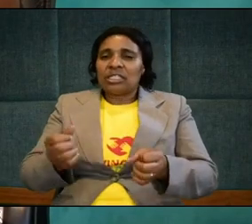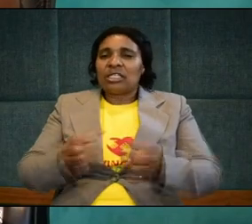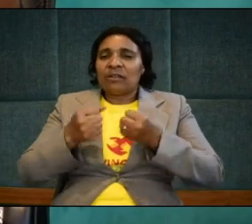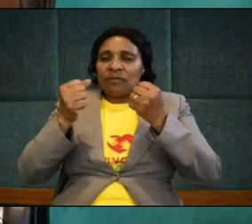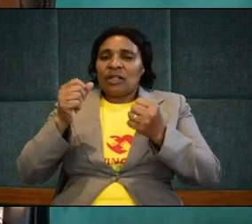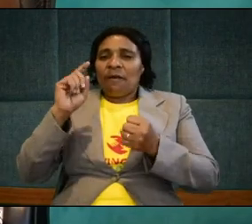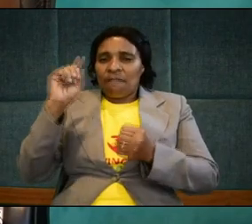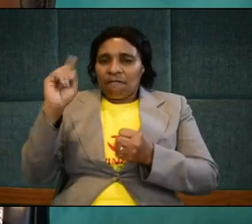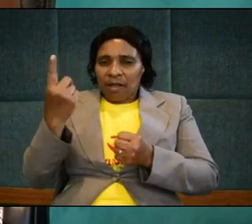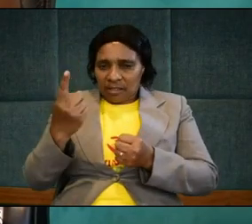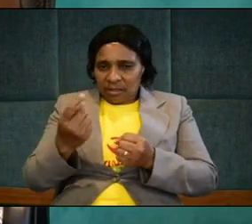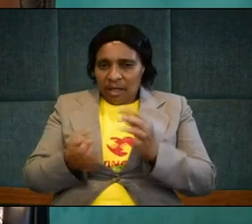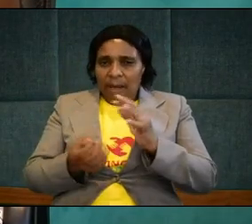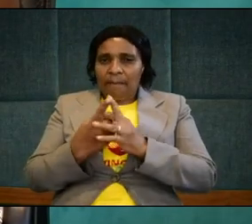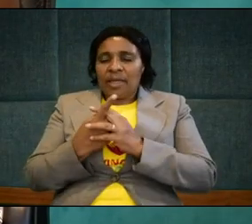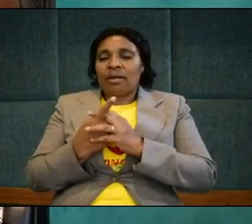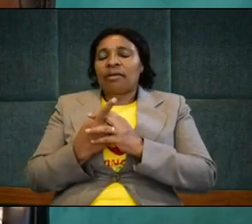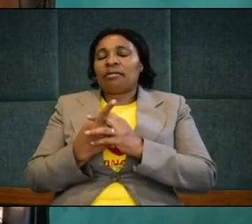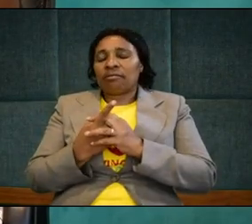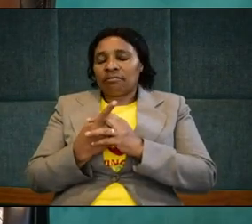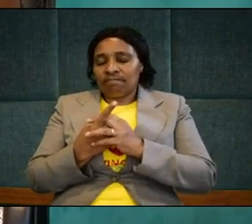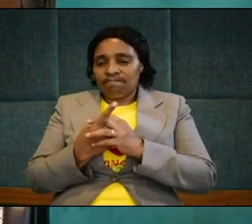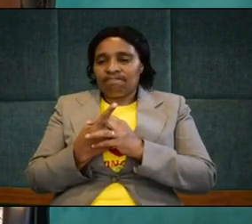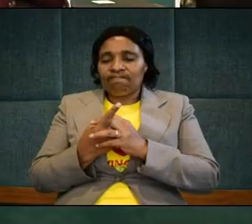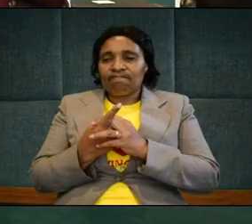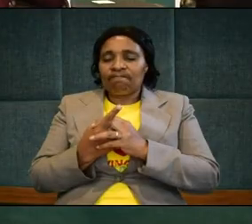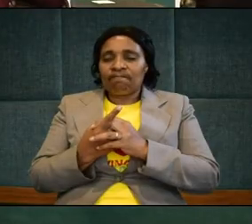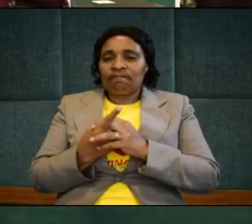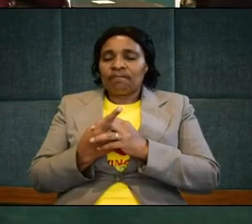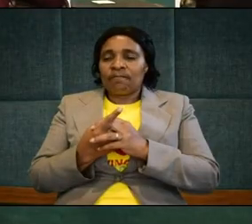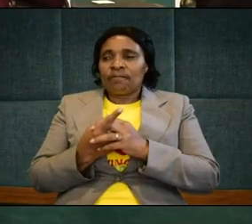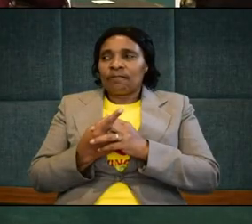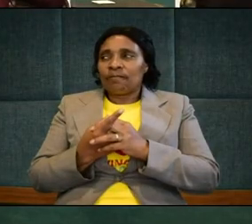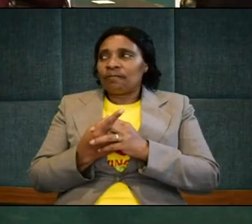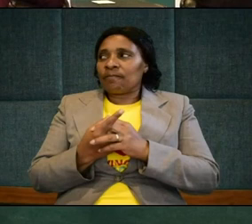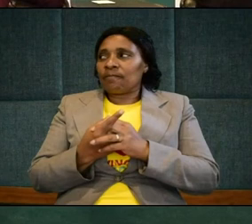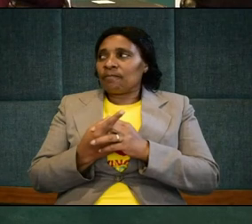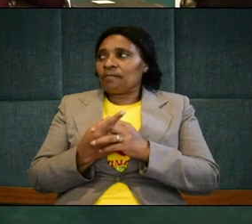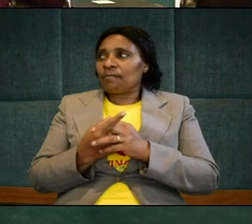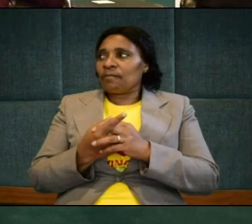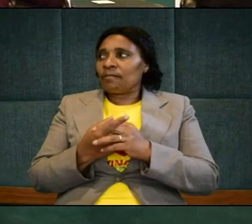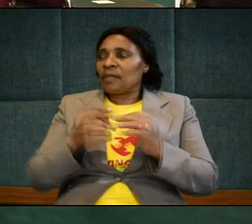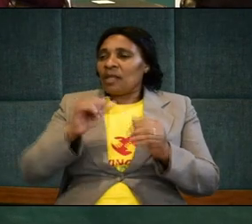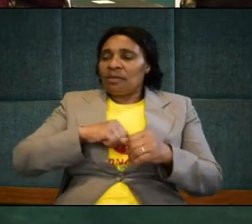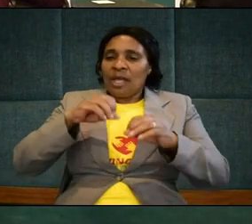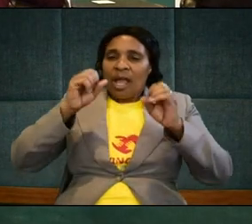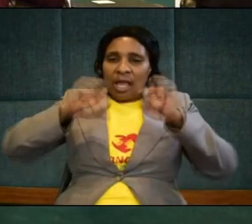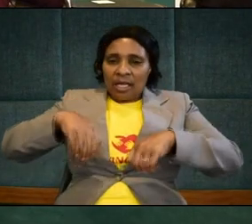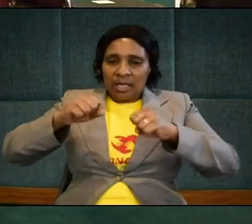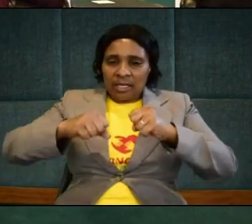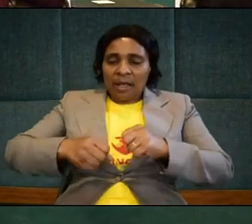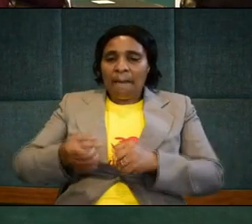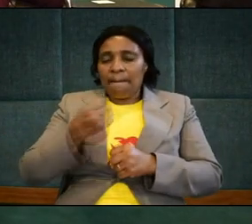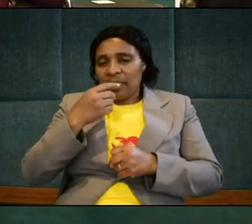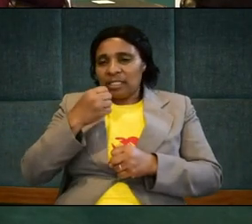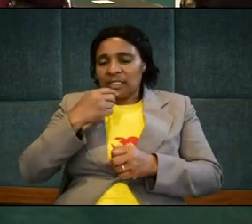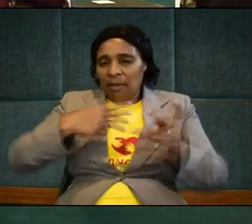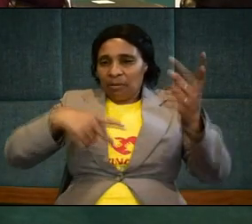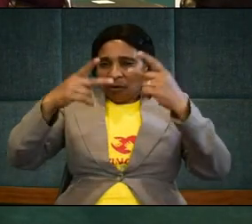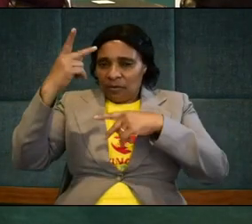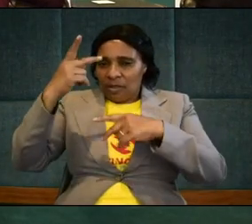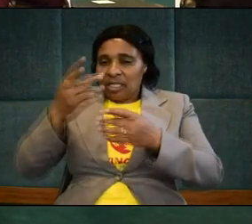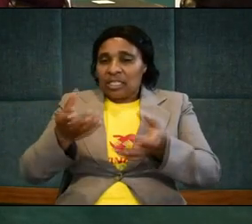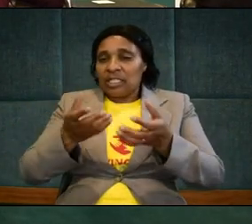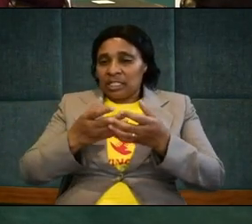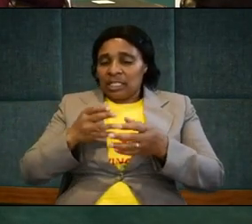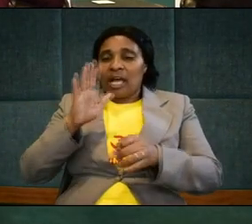trustworthy are just combined. Nice. I agree that medicine is a profession that needs a lot of